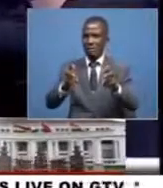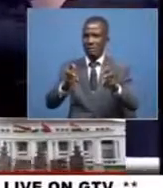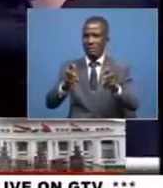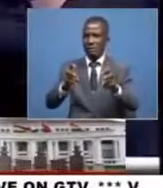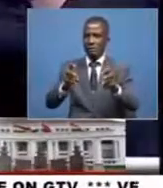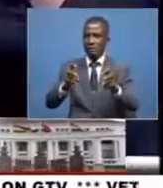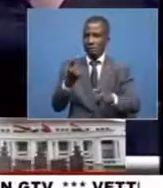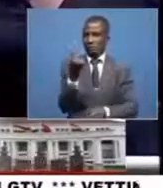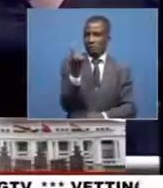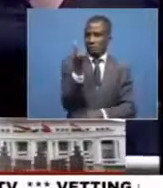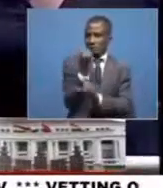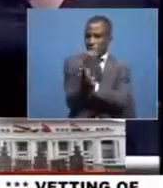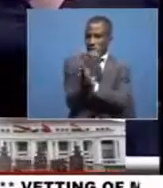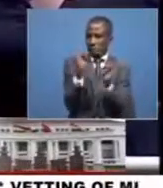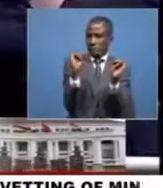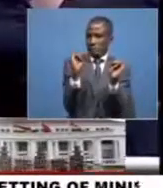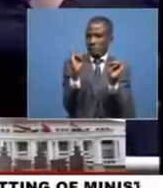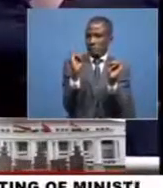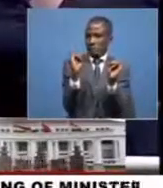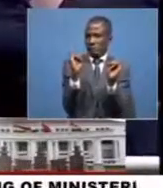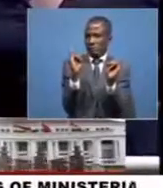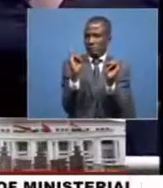strength, and not as